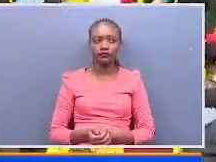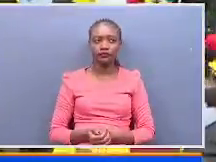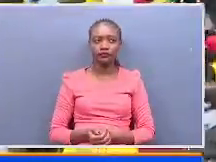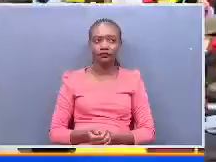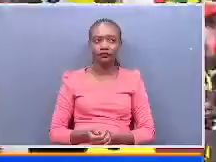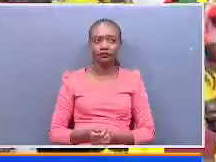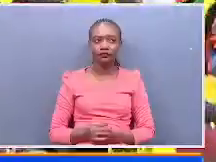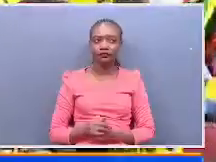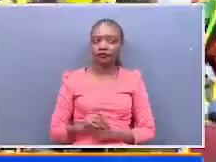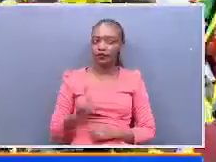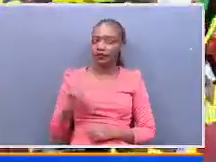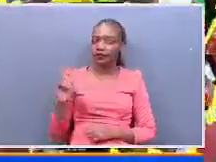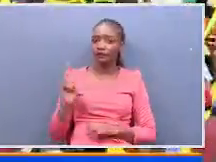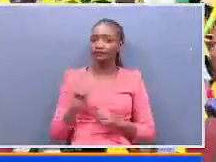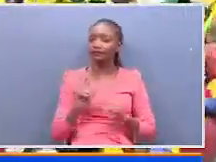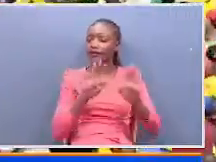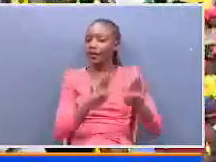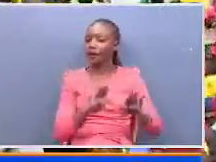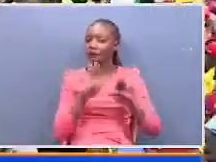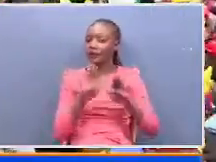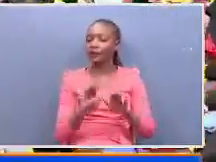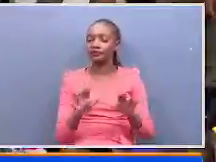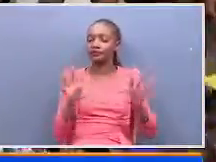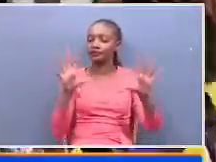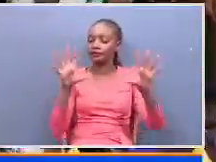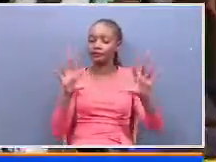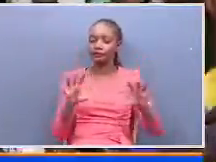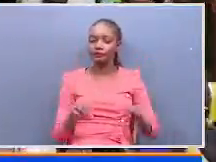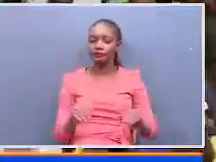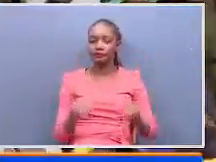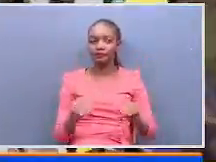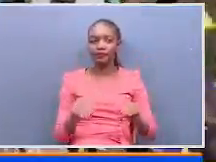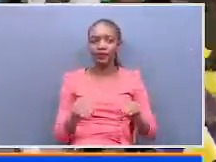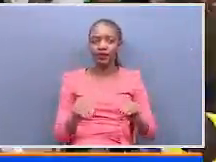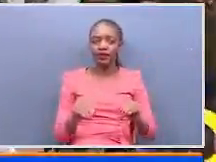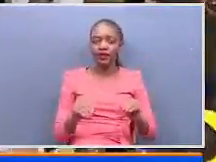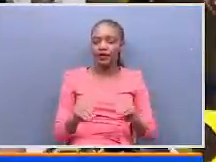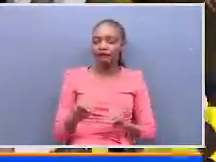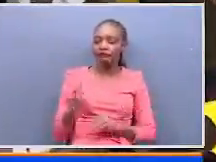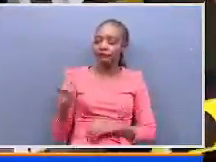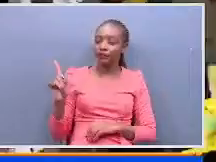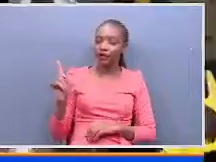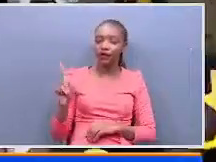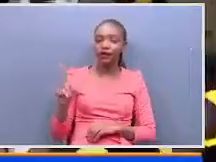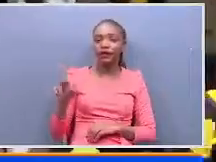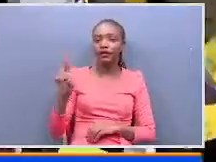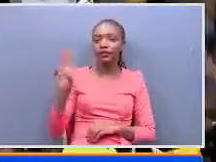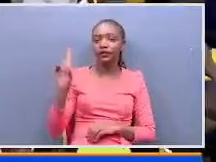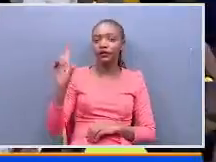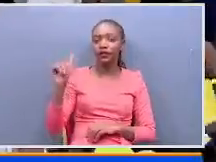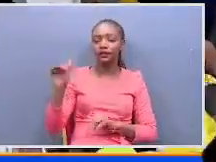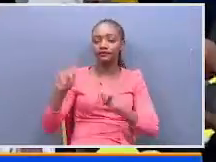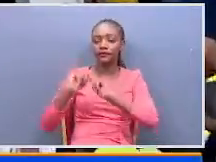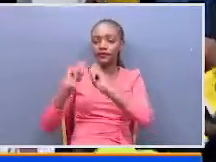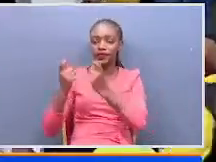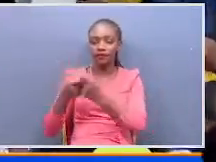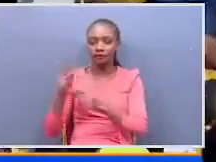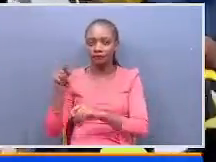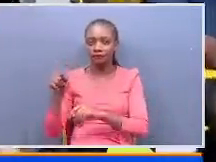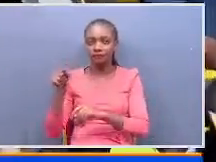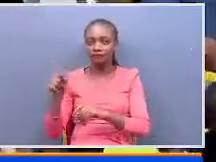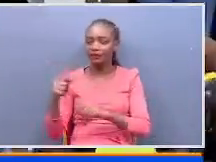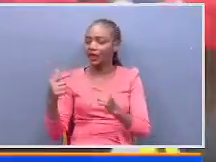As curtains come down on campaigns, Kenya Kwanza Brigade led by UDS presidential candidate William Ruto have watered down the idea